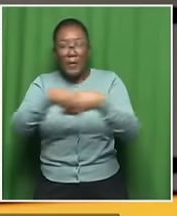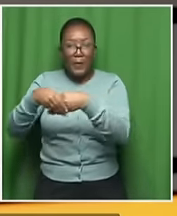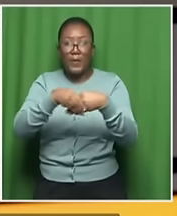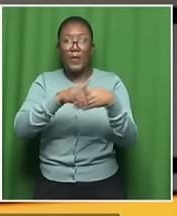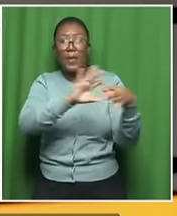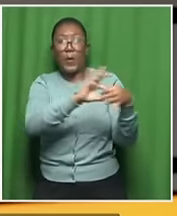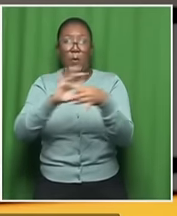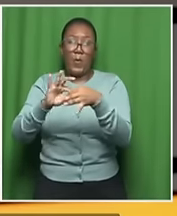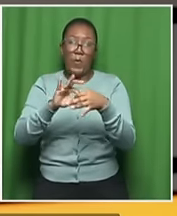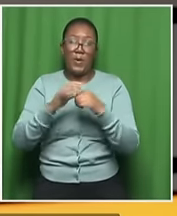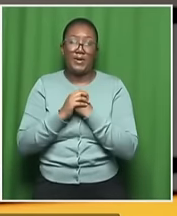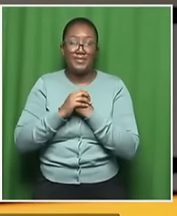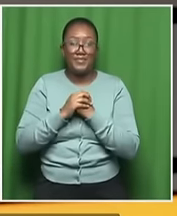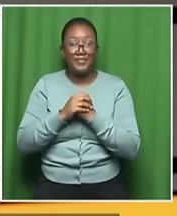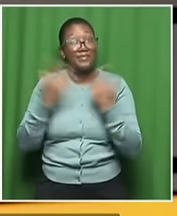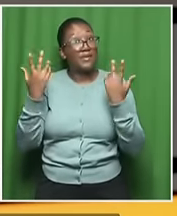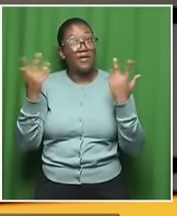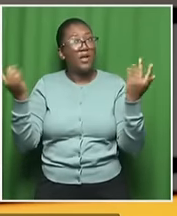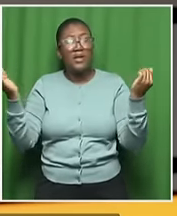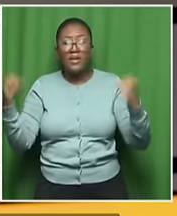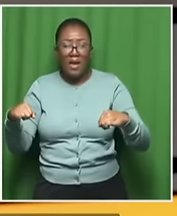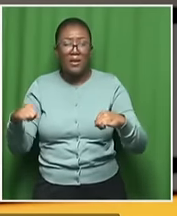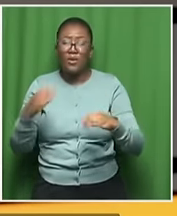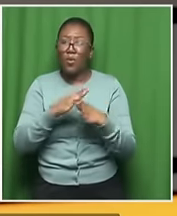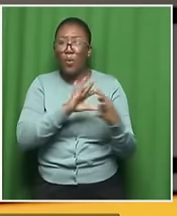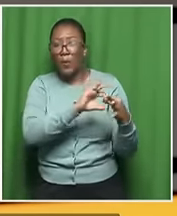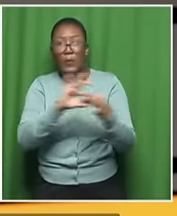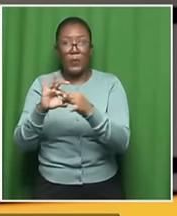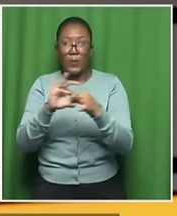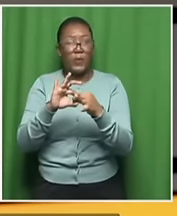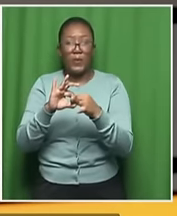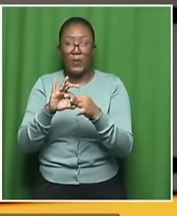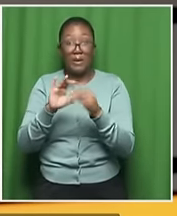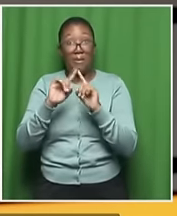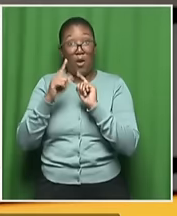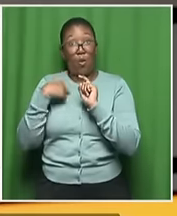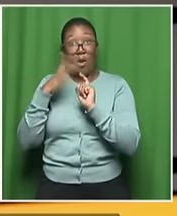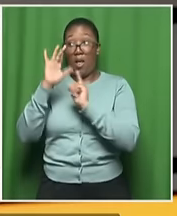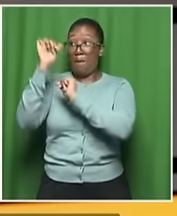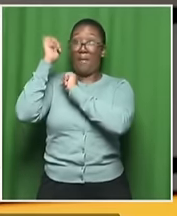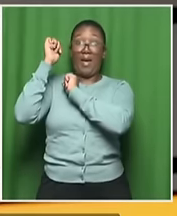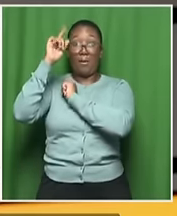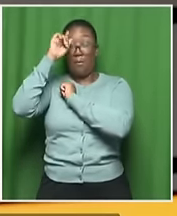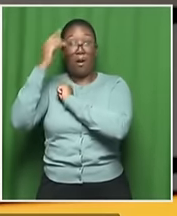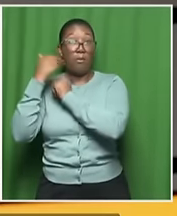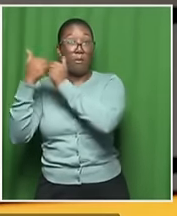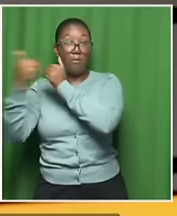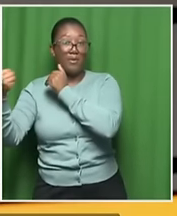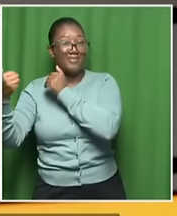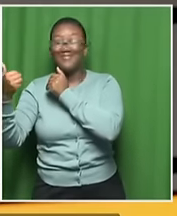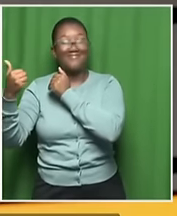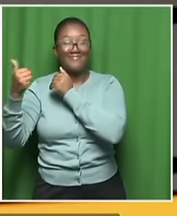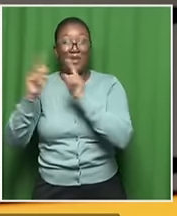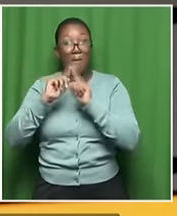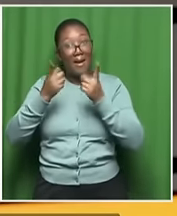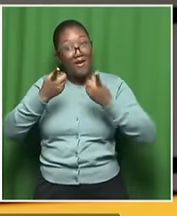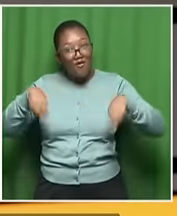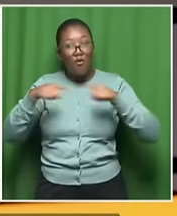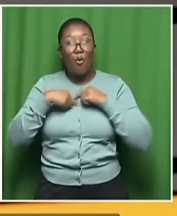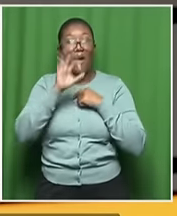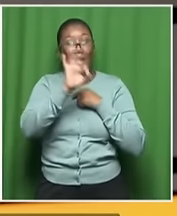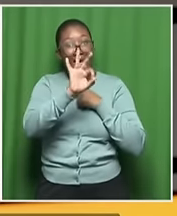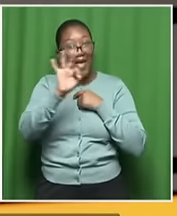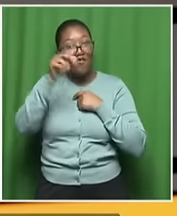do that. And therefore, nobody wants to go back to apartheid. The Freedom Front Plus, because of the